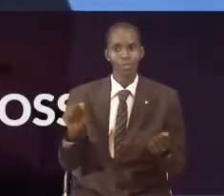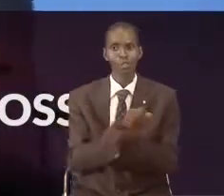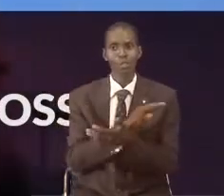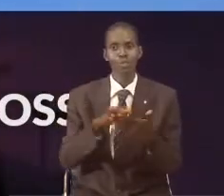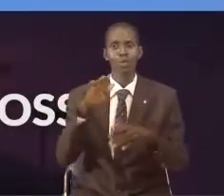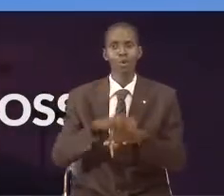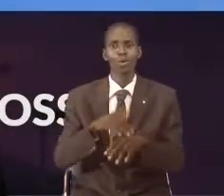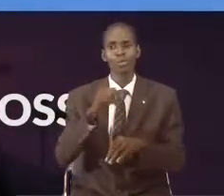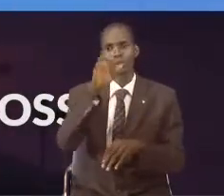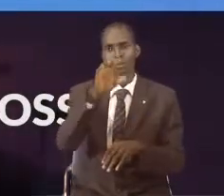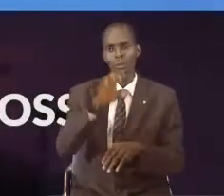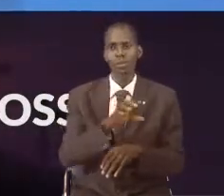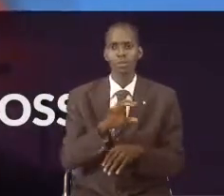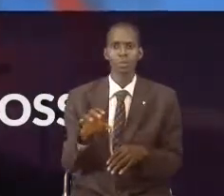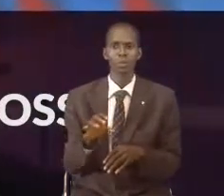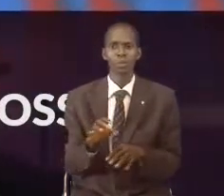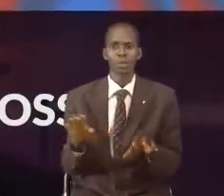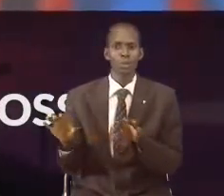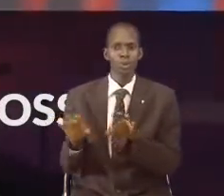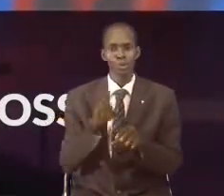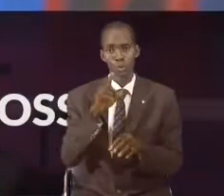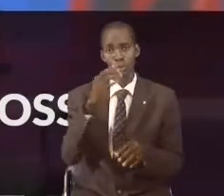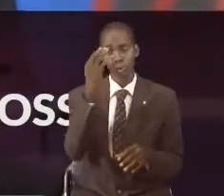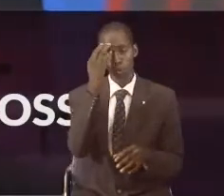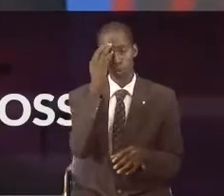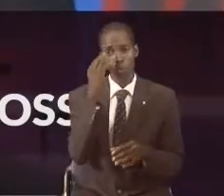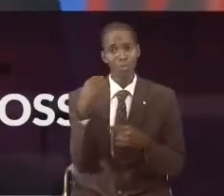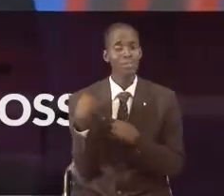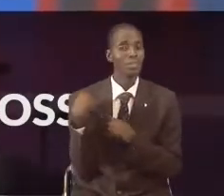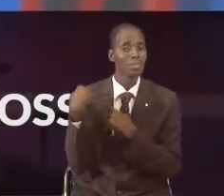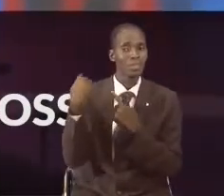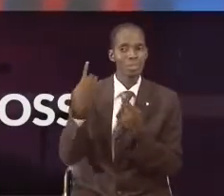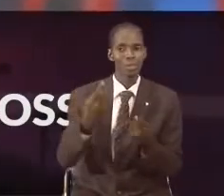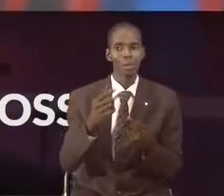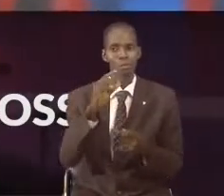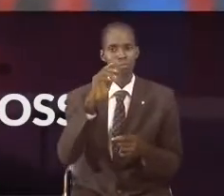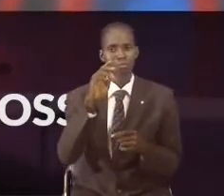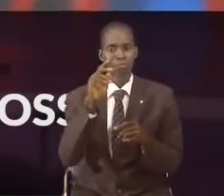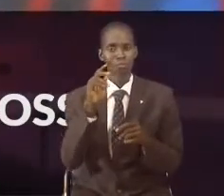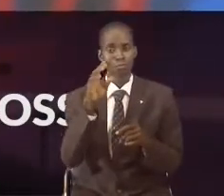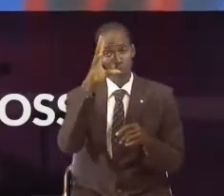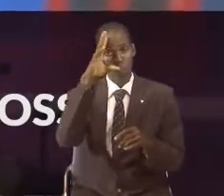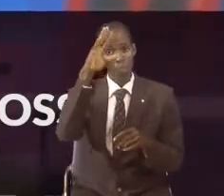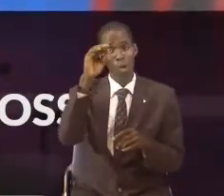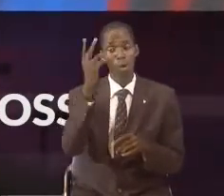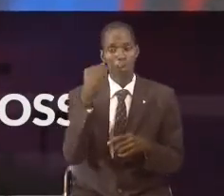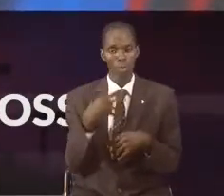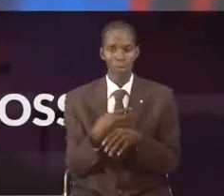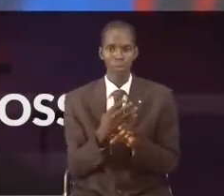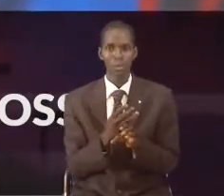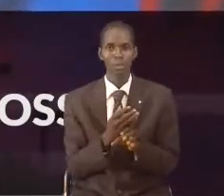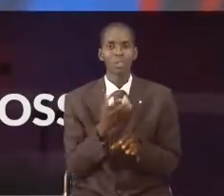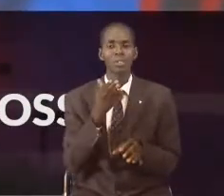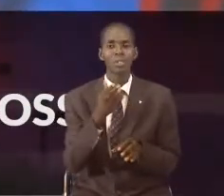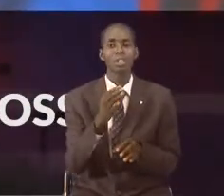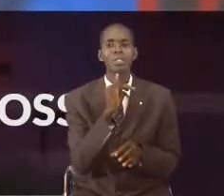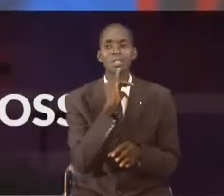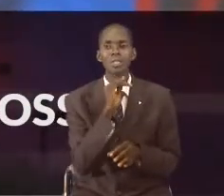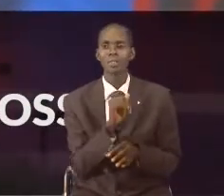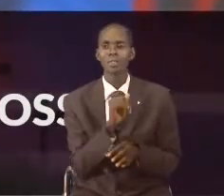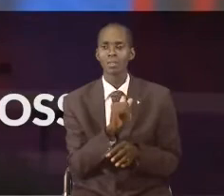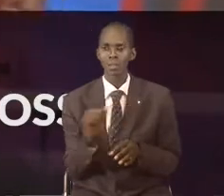lions destroyed on the cross. Do you know, since man was